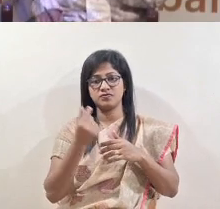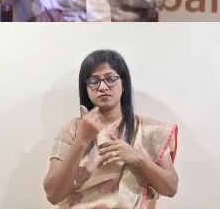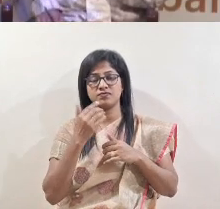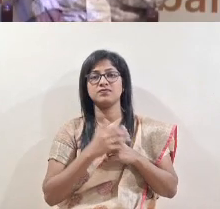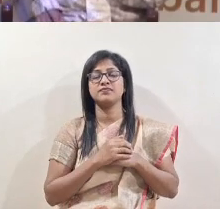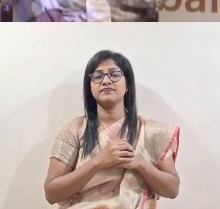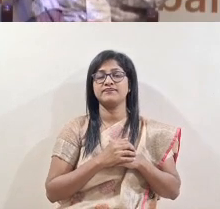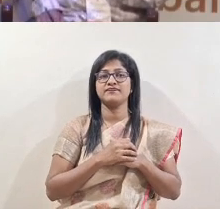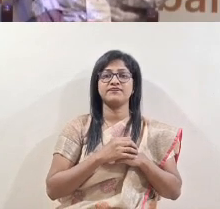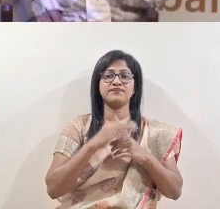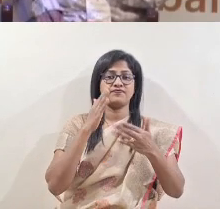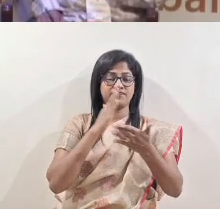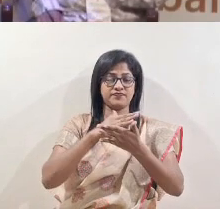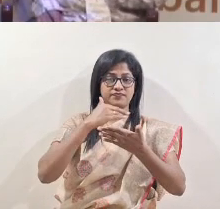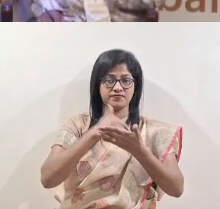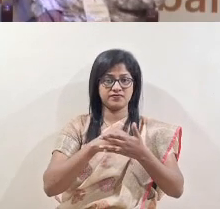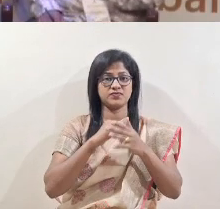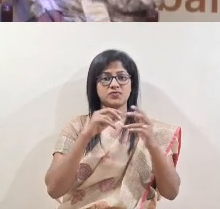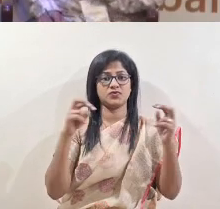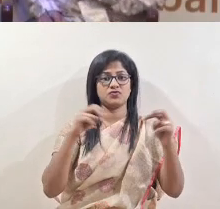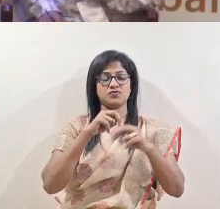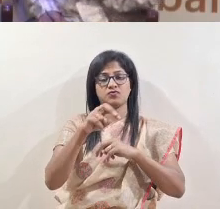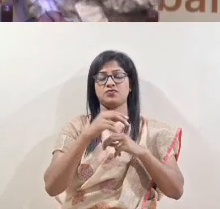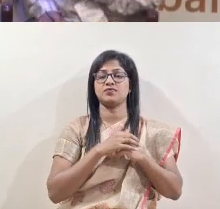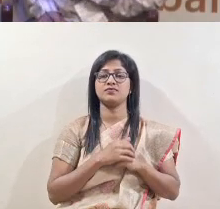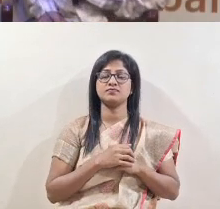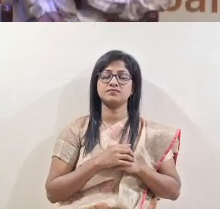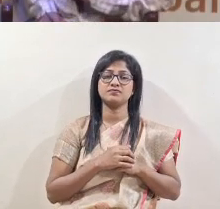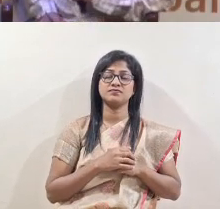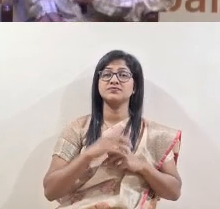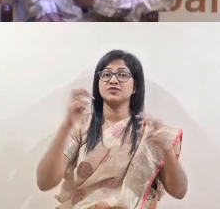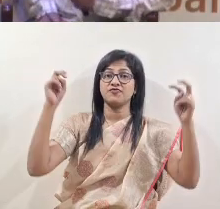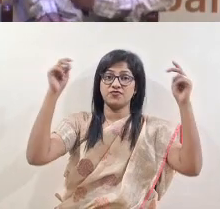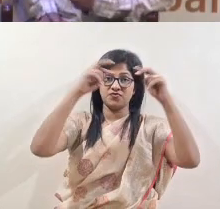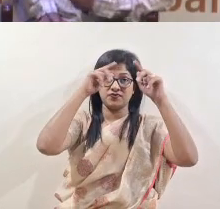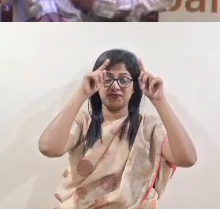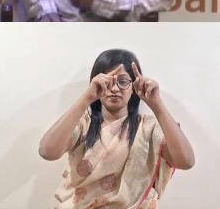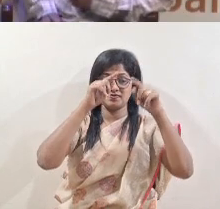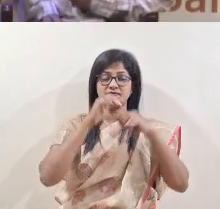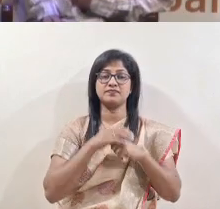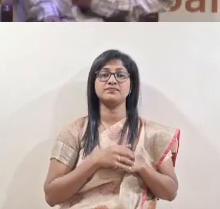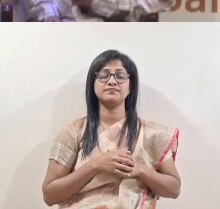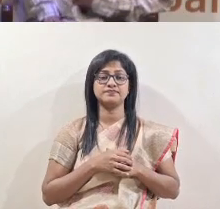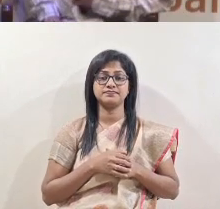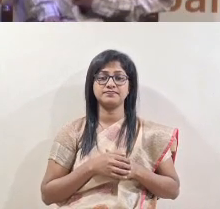the at grade crossings. Sir, in case of foot-over bridge,